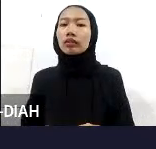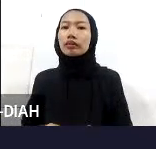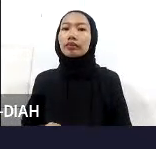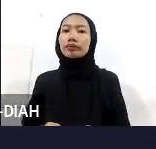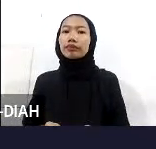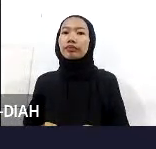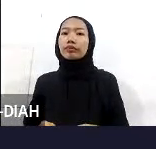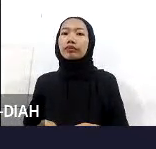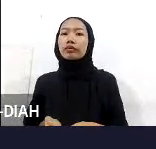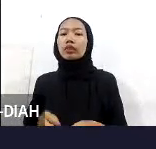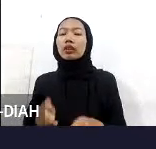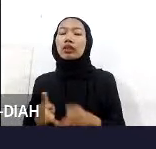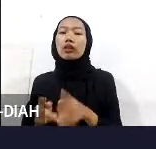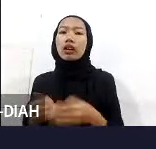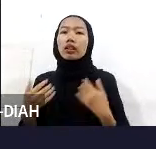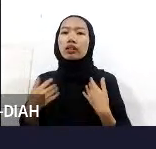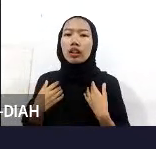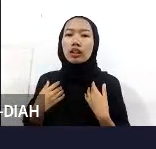accessible